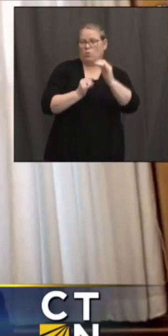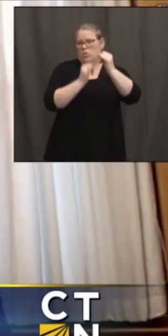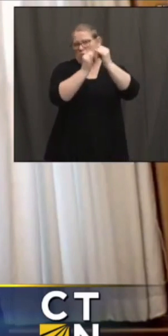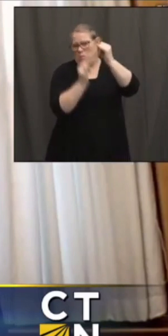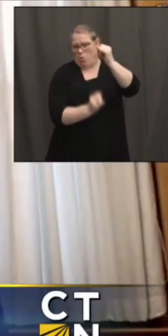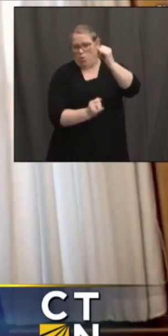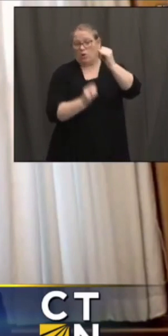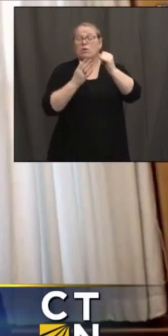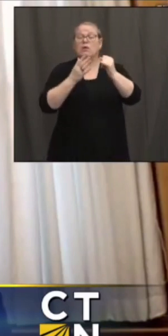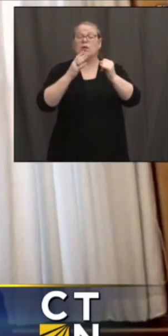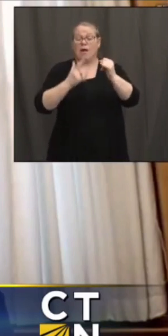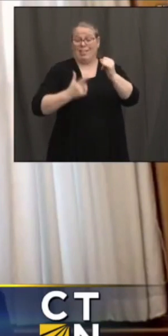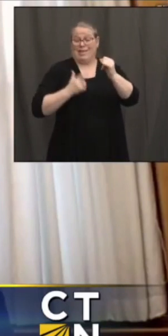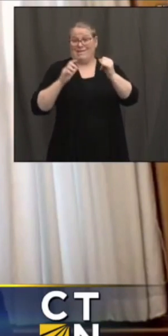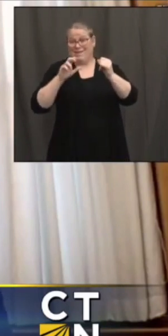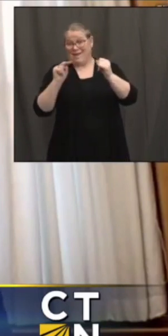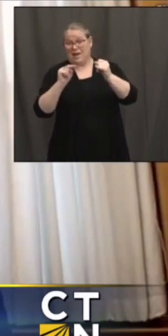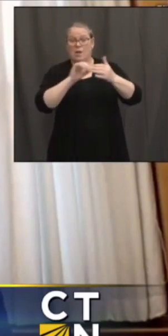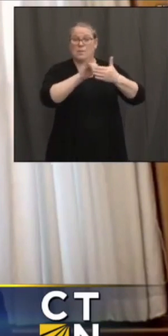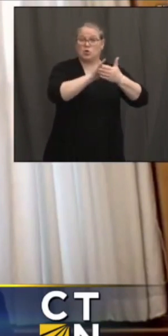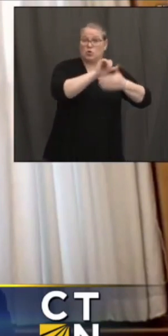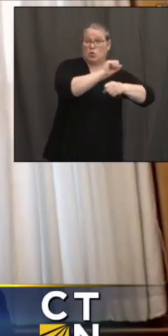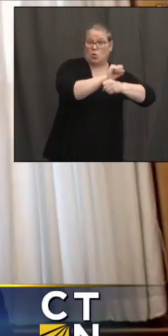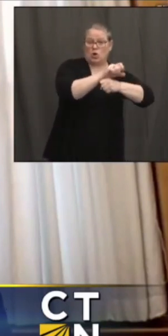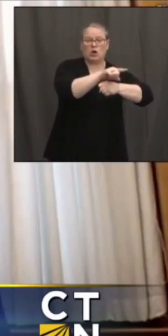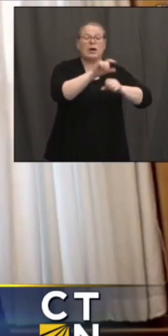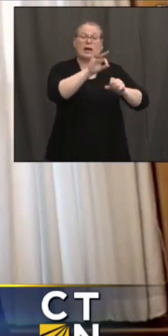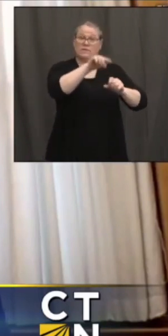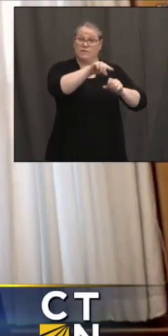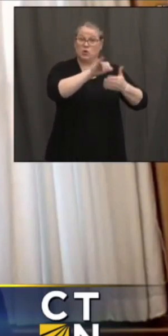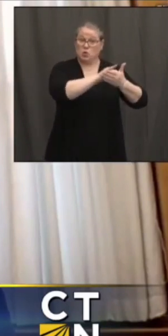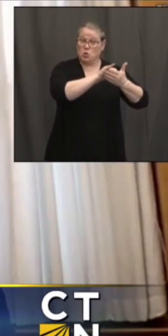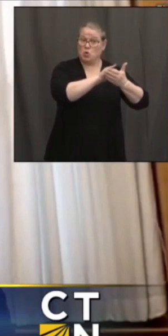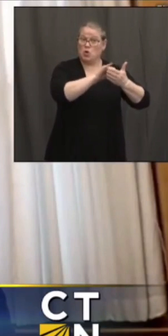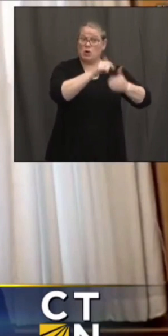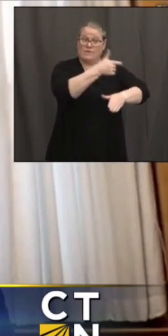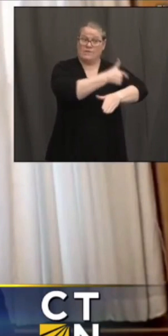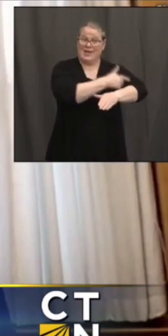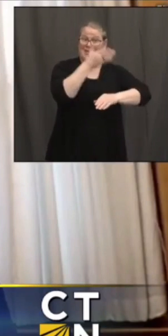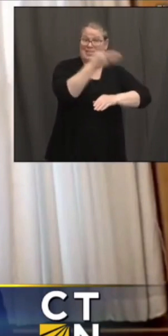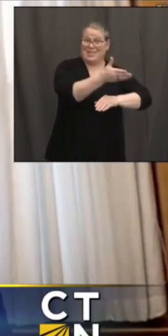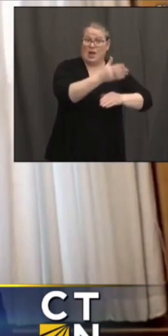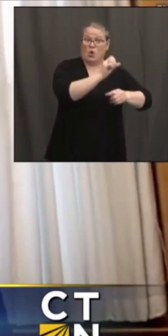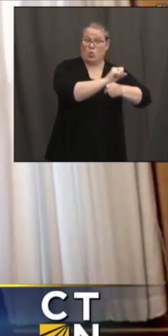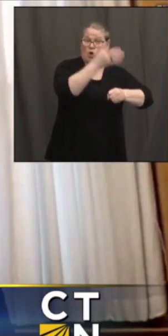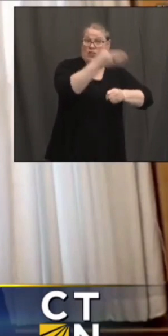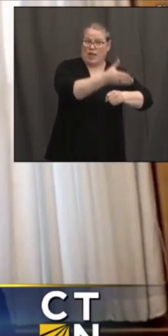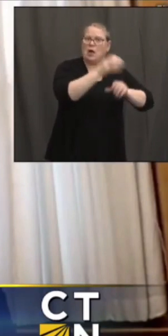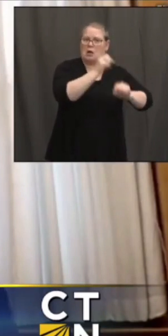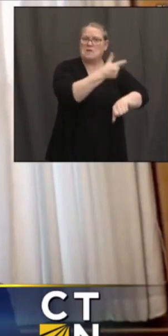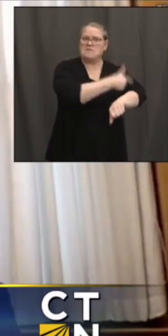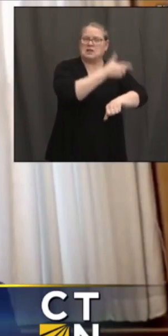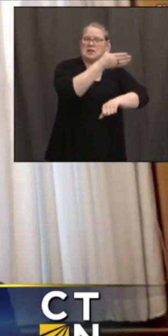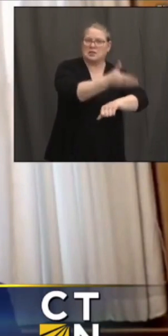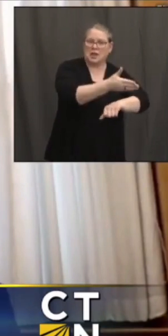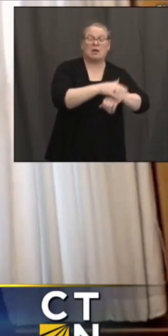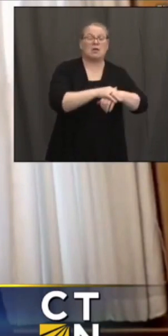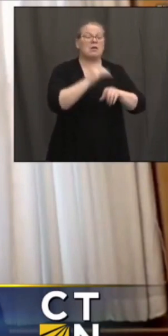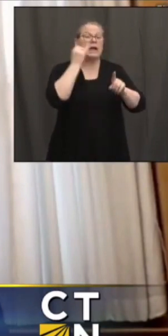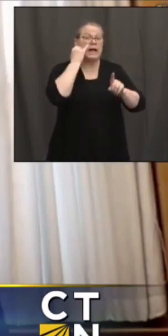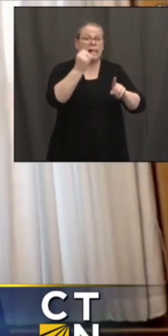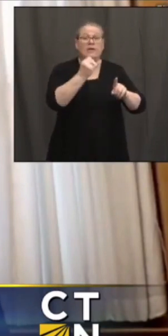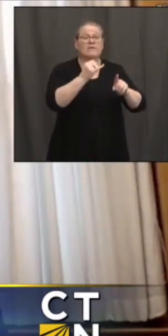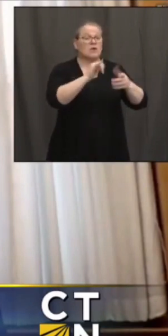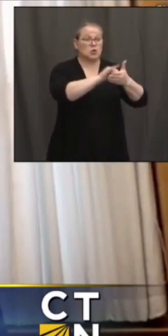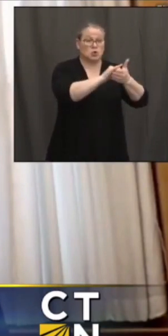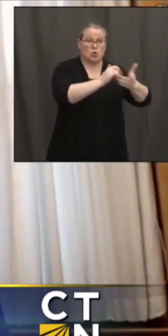vaccine clinic, they could get vaccinated in New York and vice versa. So we're trying to make it as easy and frictionless for people to get vaccinated,